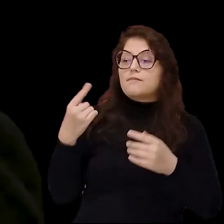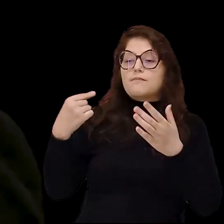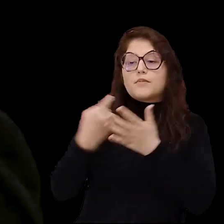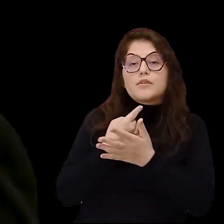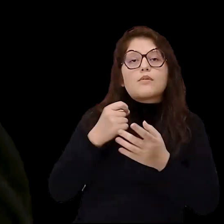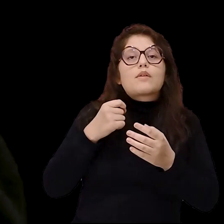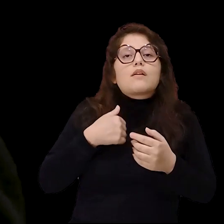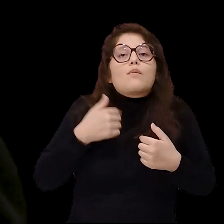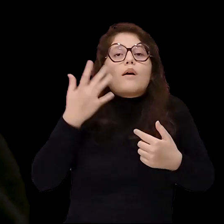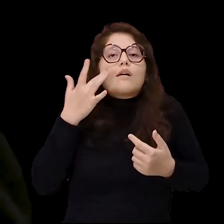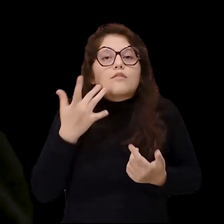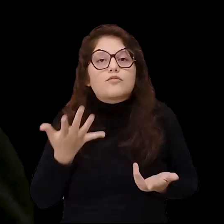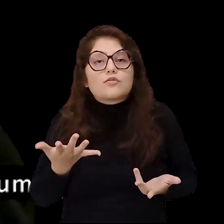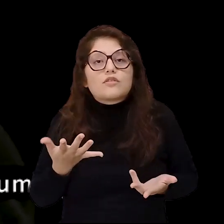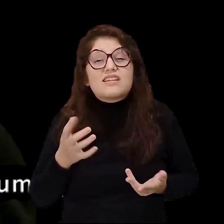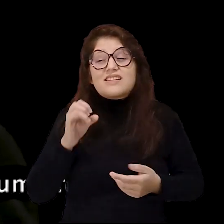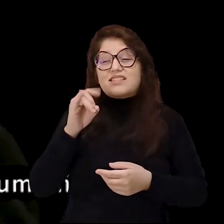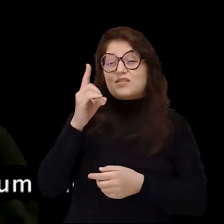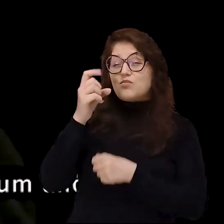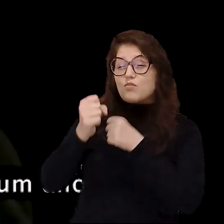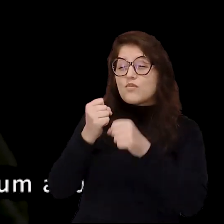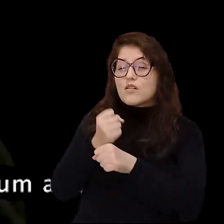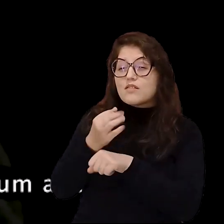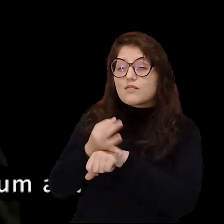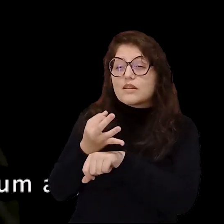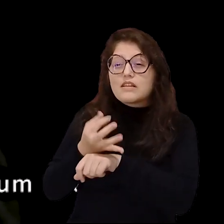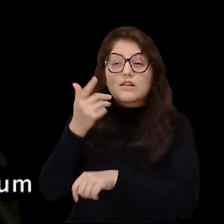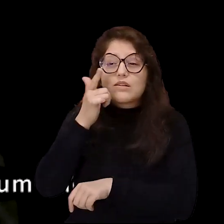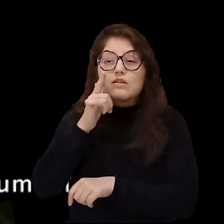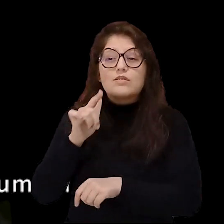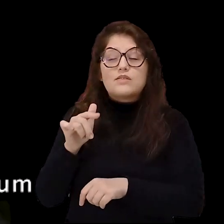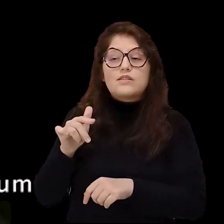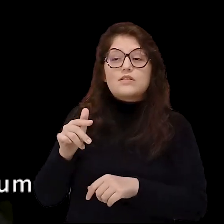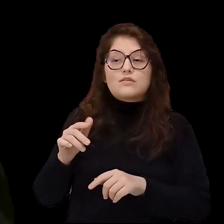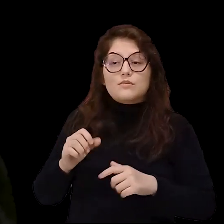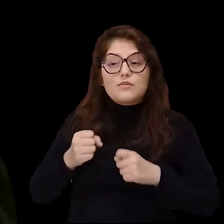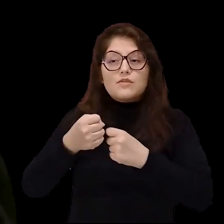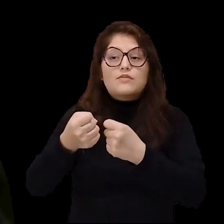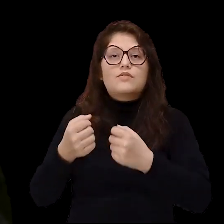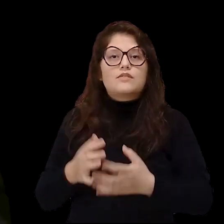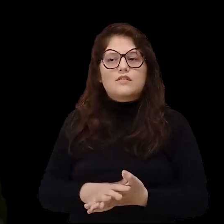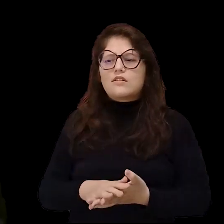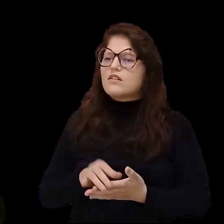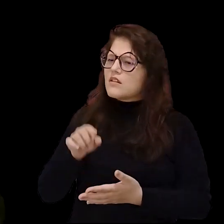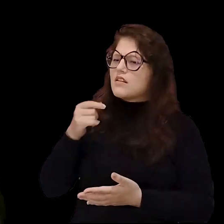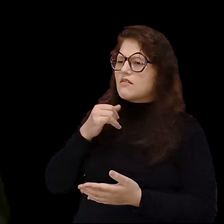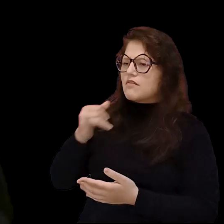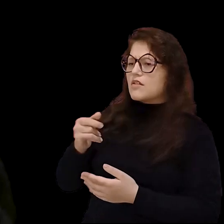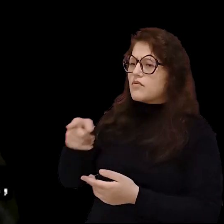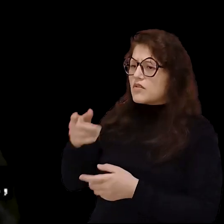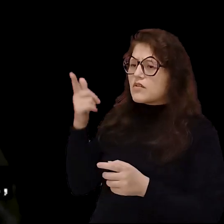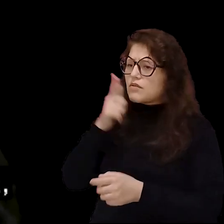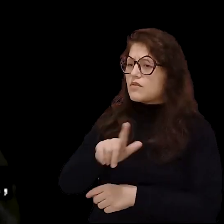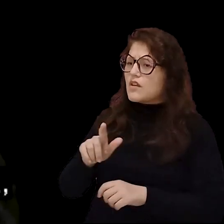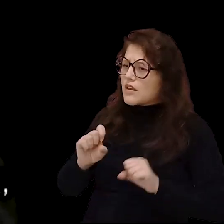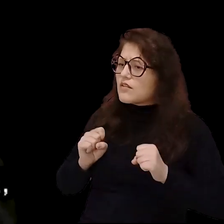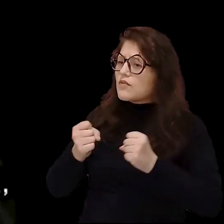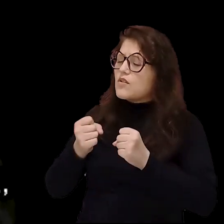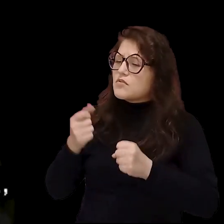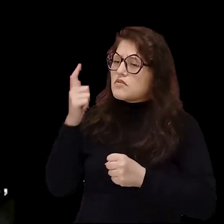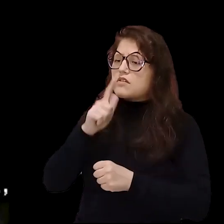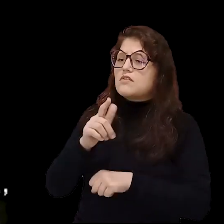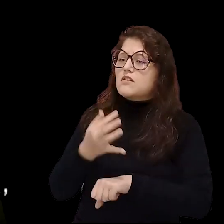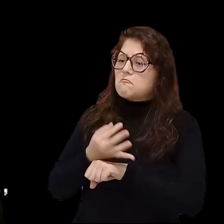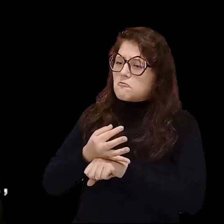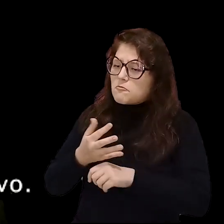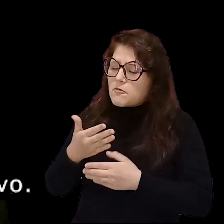maladaptive. People will come to me and say, I think, though, if I just stick it out for another year, I think I can just get through this. And I always say to them,